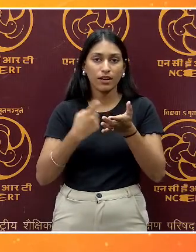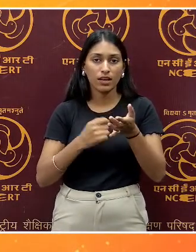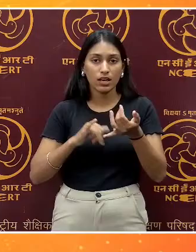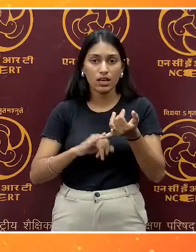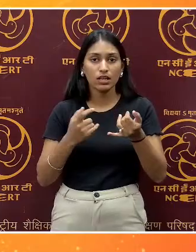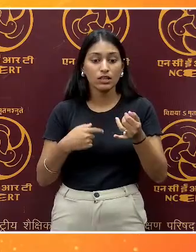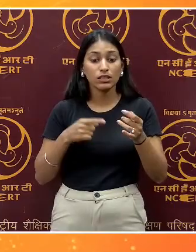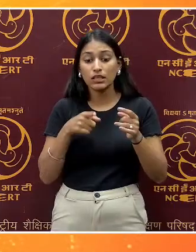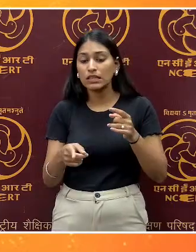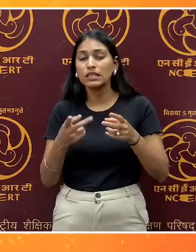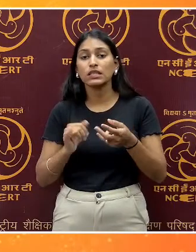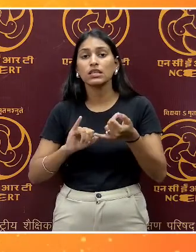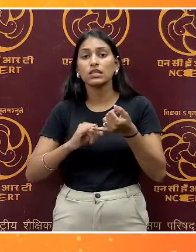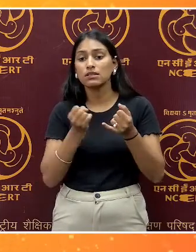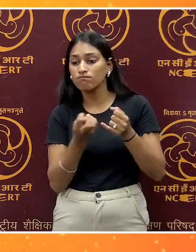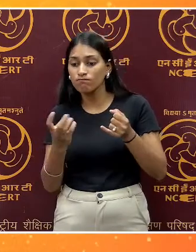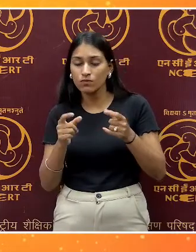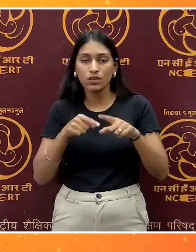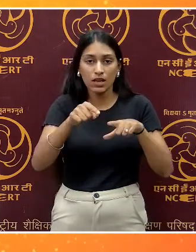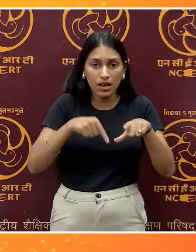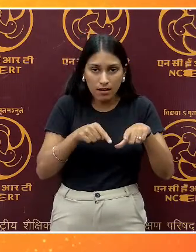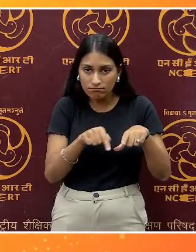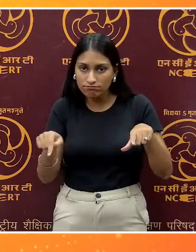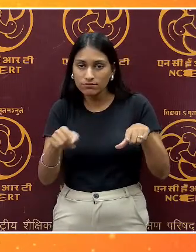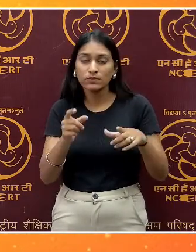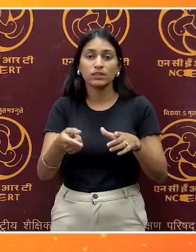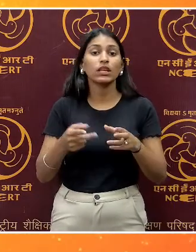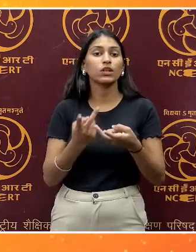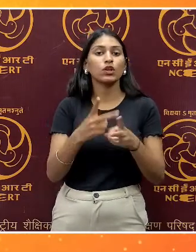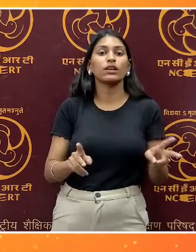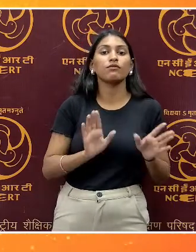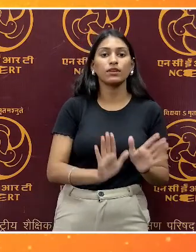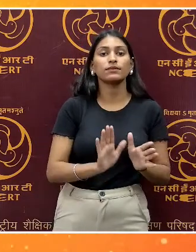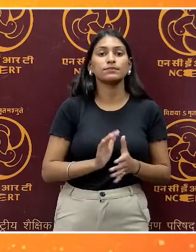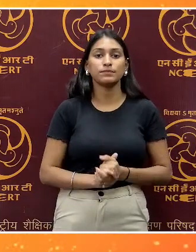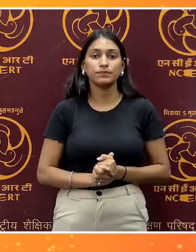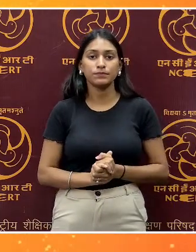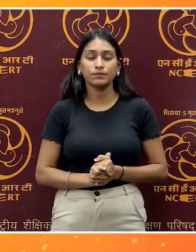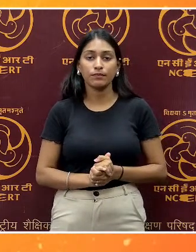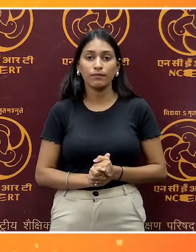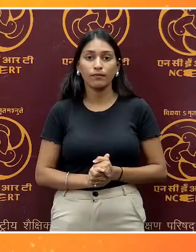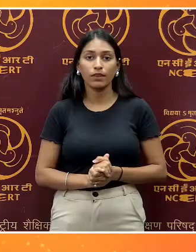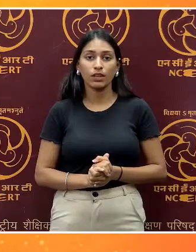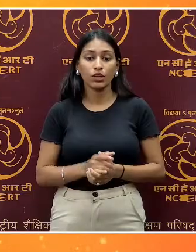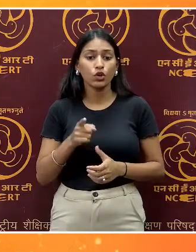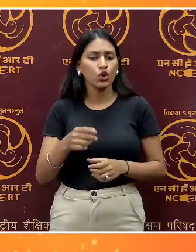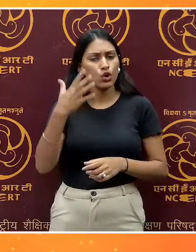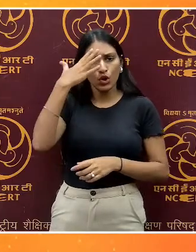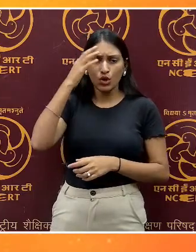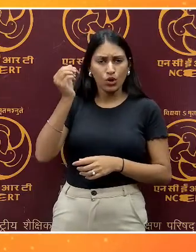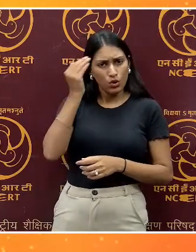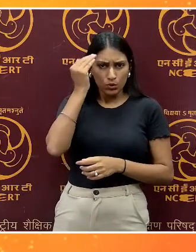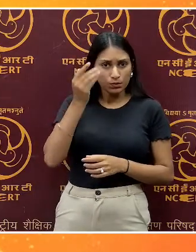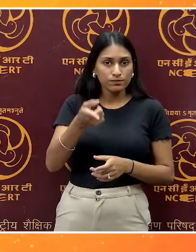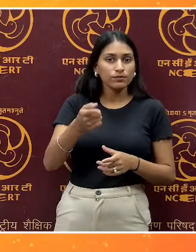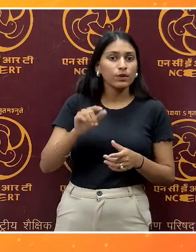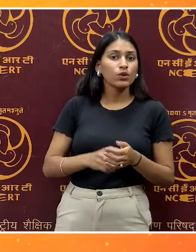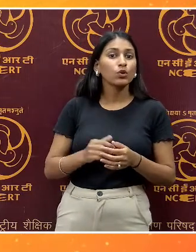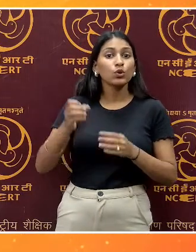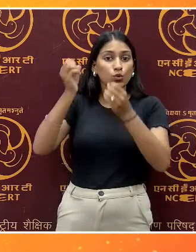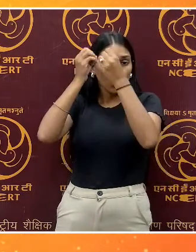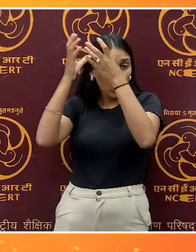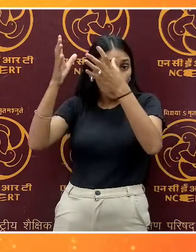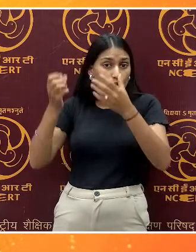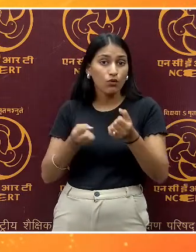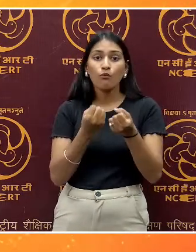addition. You can find out OB by Pythagoras theorem, which you know from your knowledge of